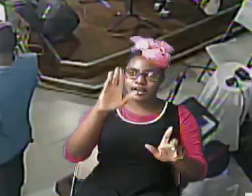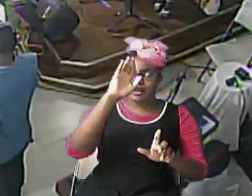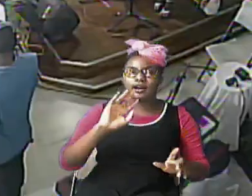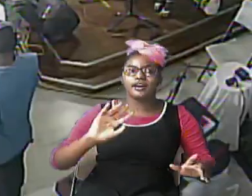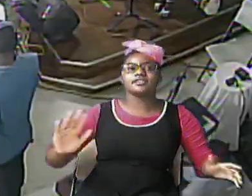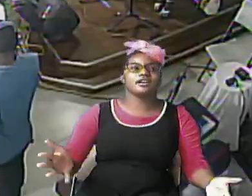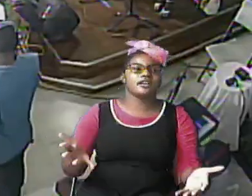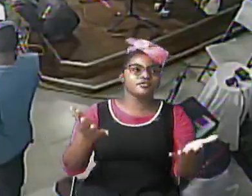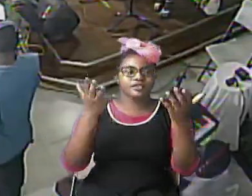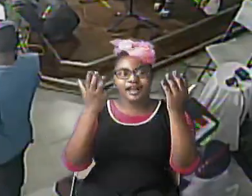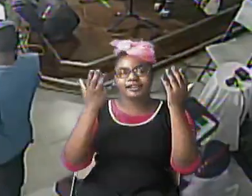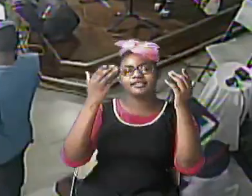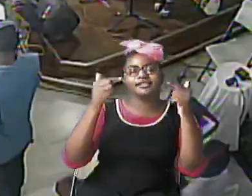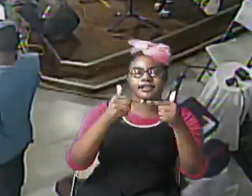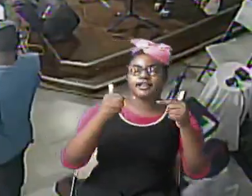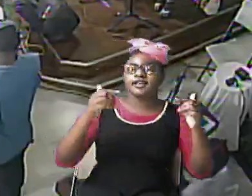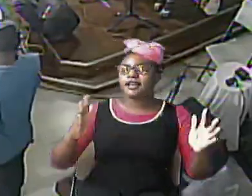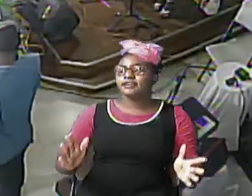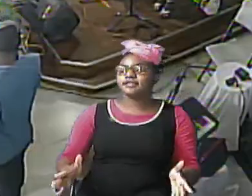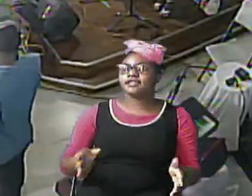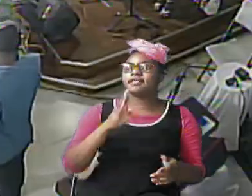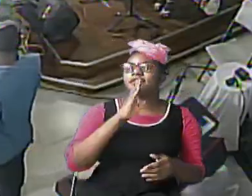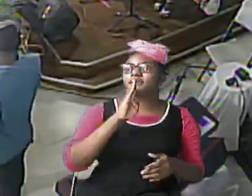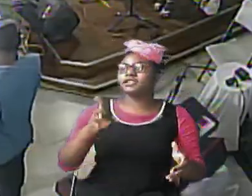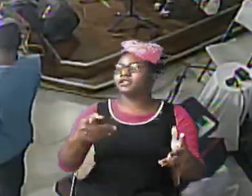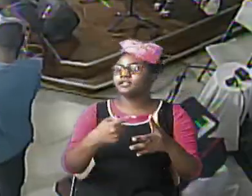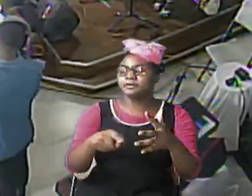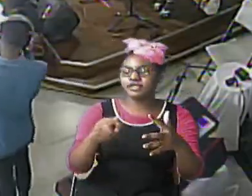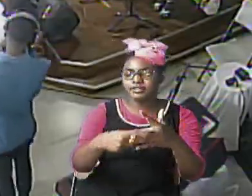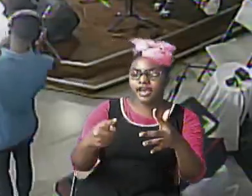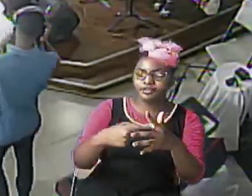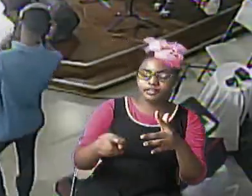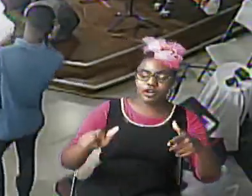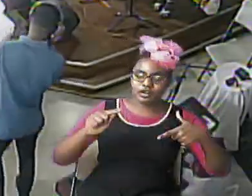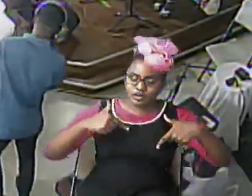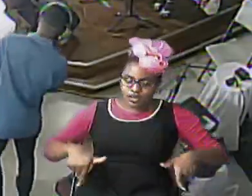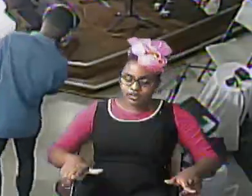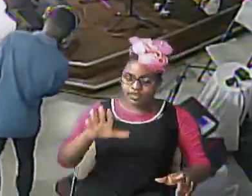arise. My God.